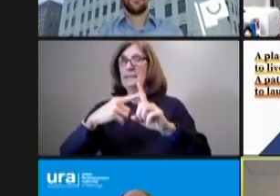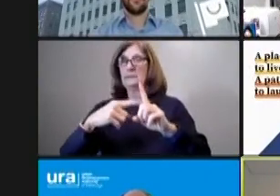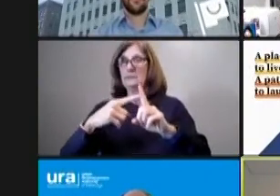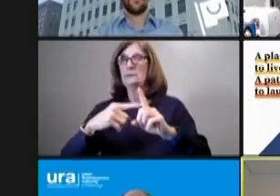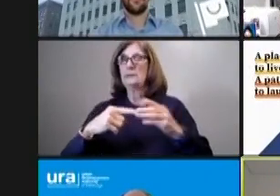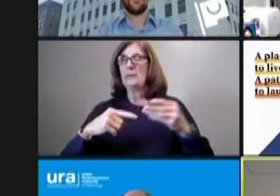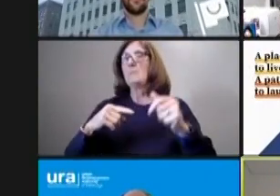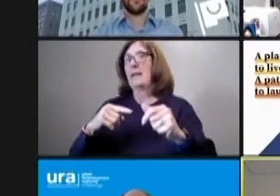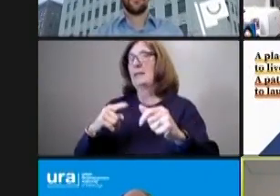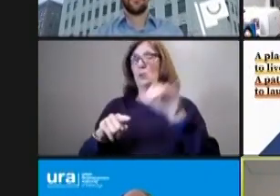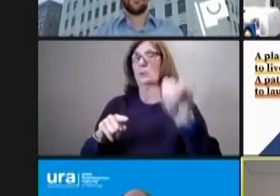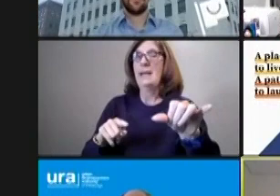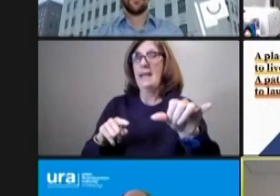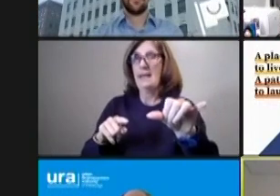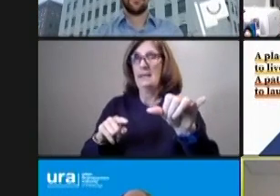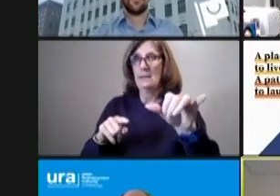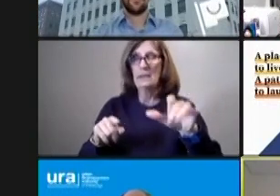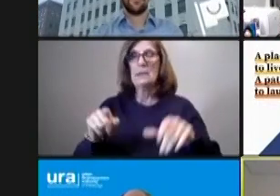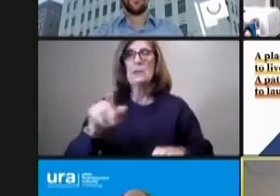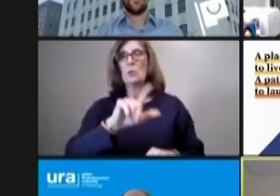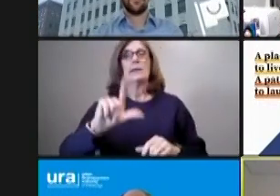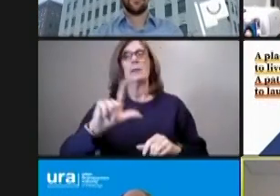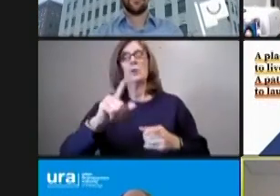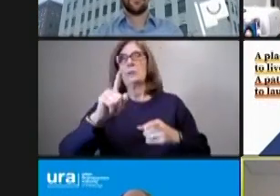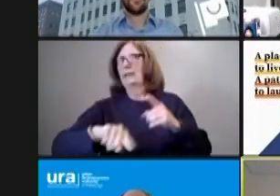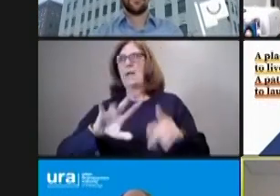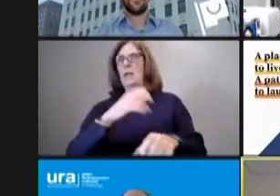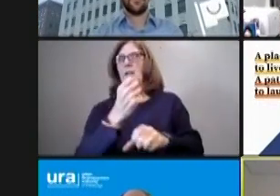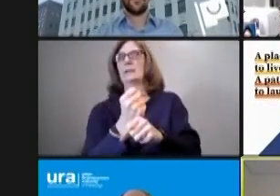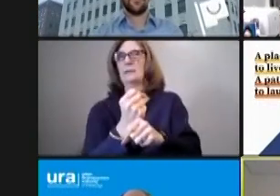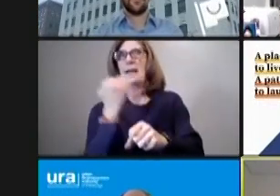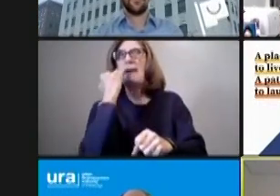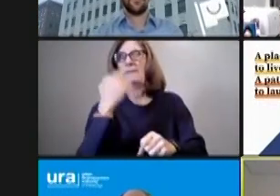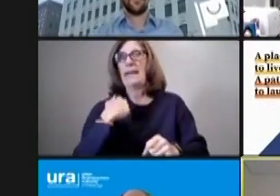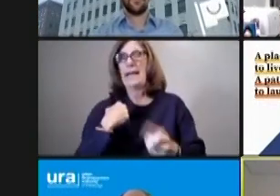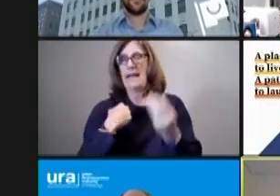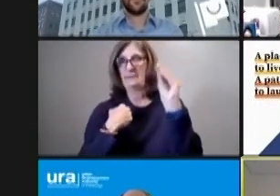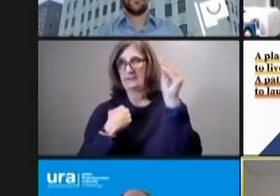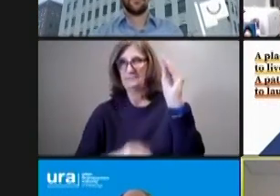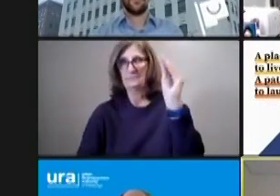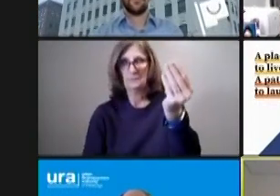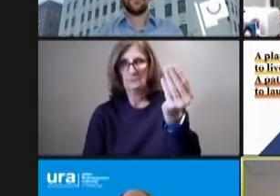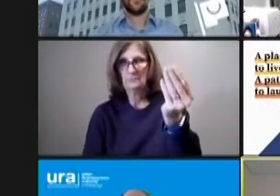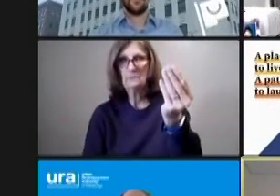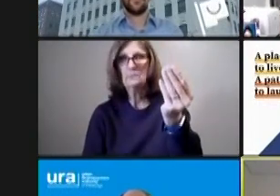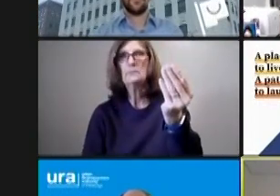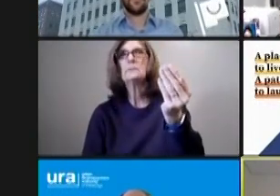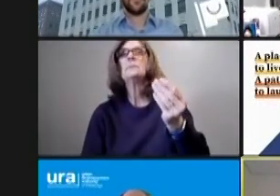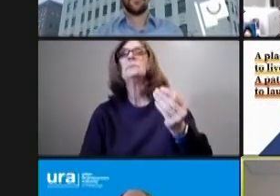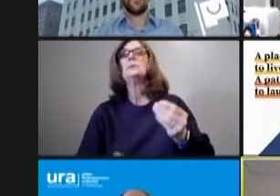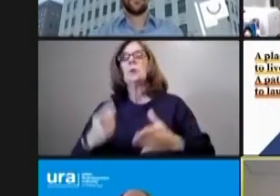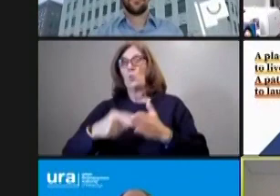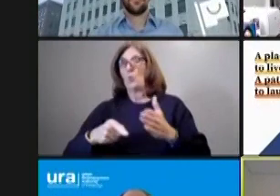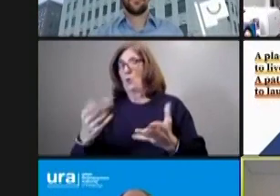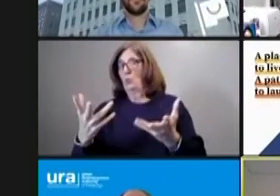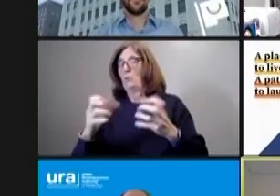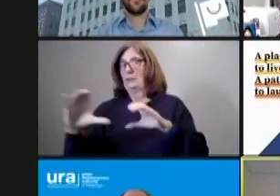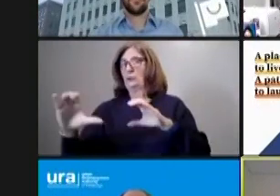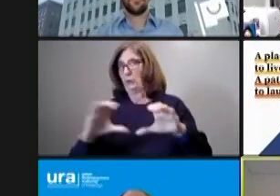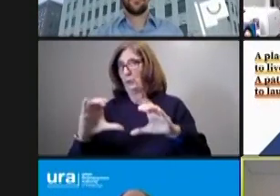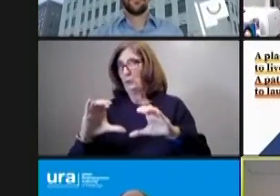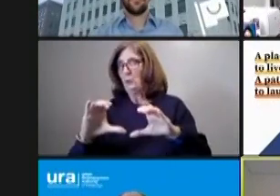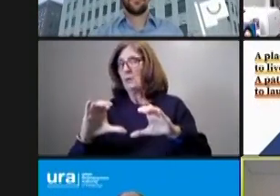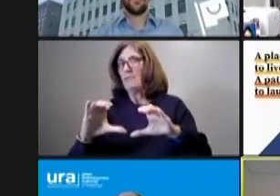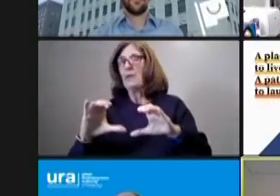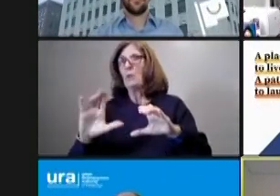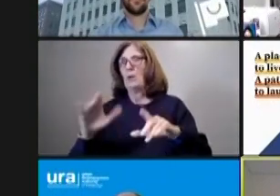to stay. So the landlord cannot lock them out if the payment is made. This fund allows us to make that payment within that period